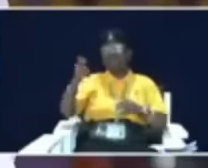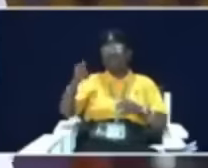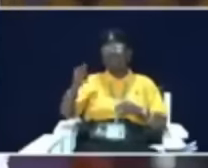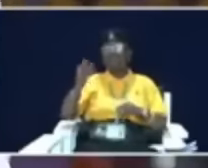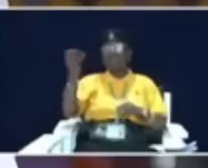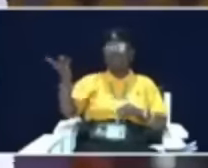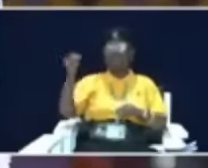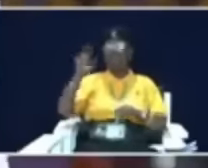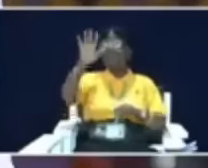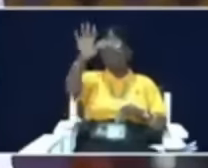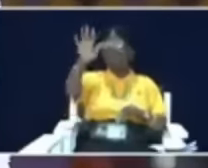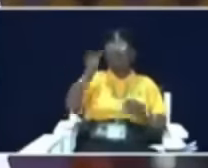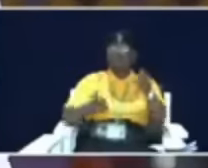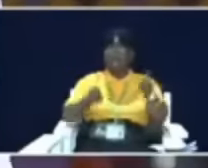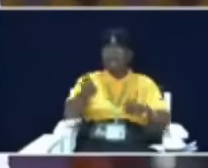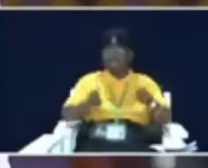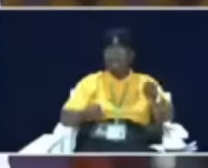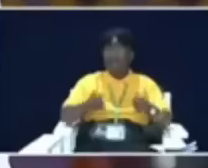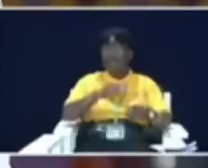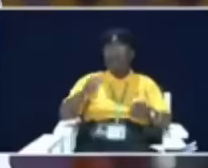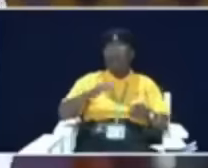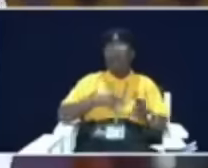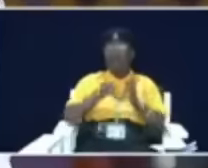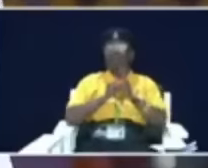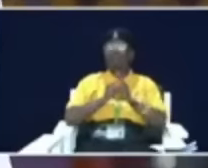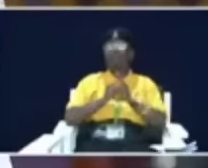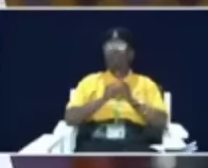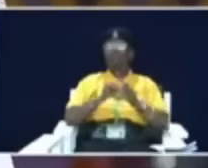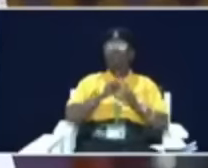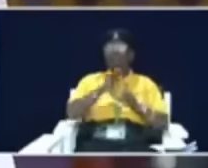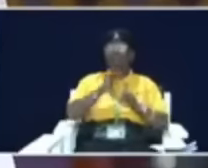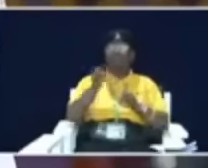And my own was one of the newest, and it was second hand.